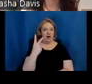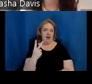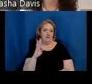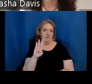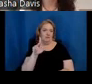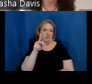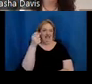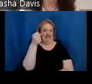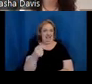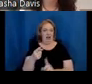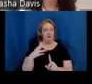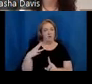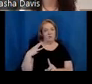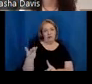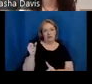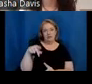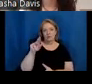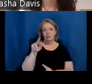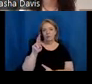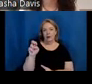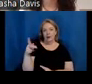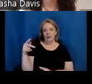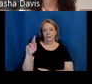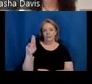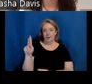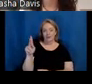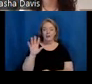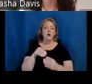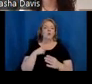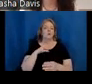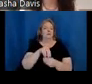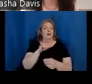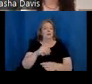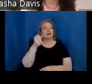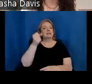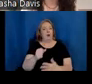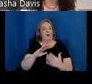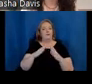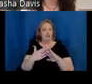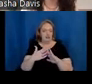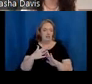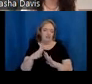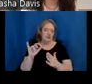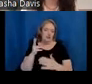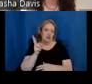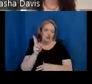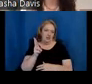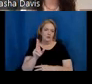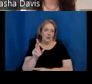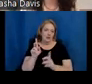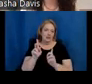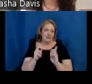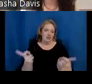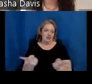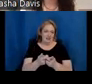Square Park, as Valerie mentioned. It is part of the South Village Historic District, so our facade is landmarked. And